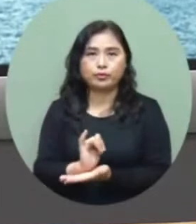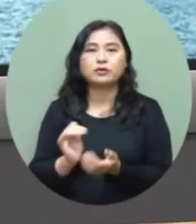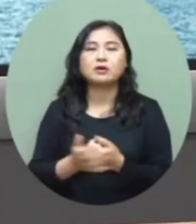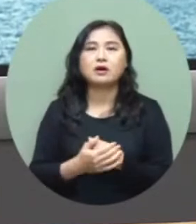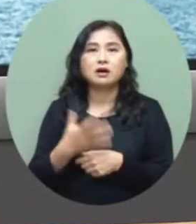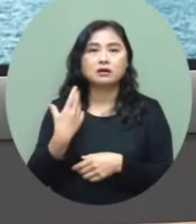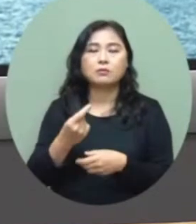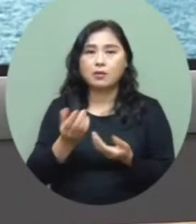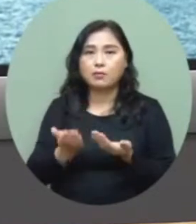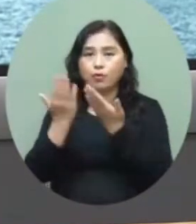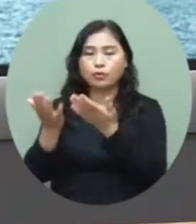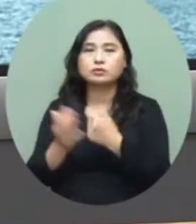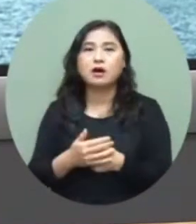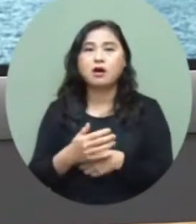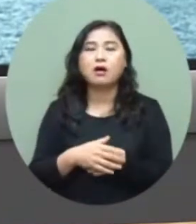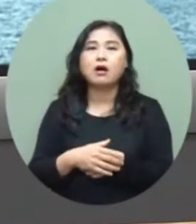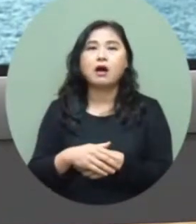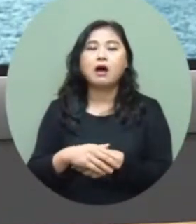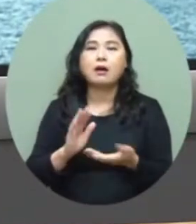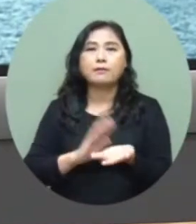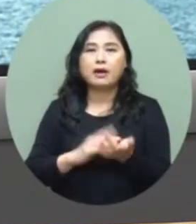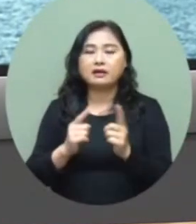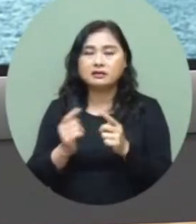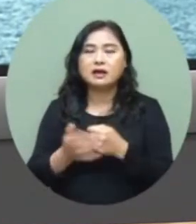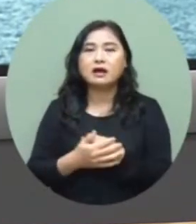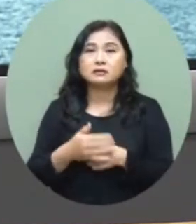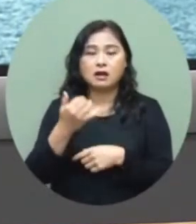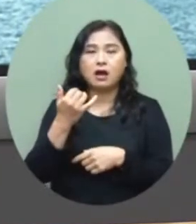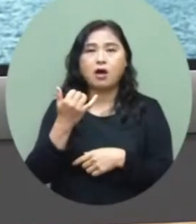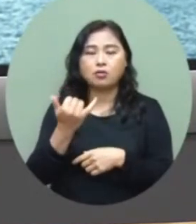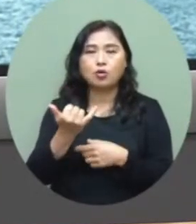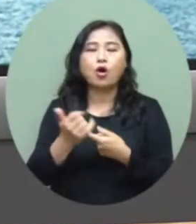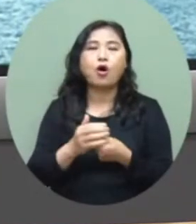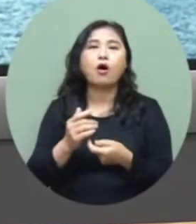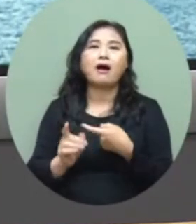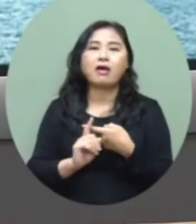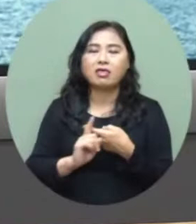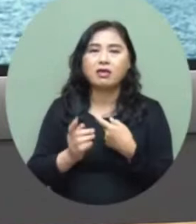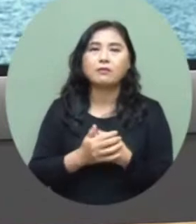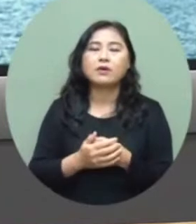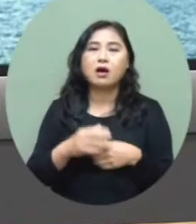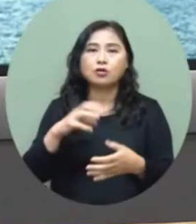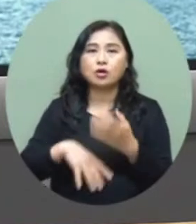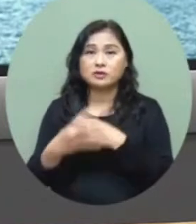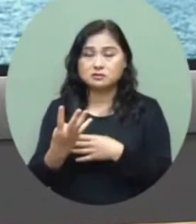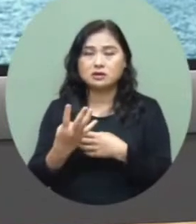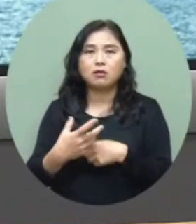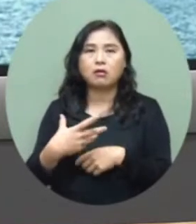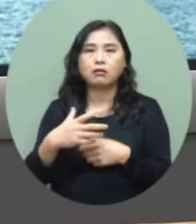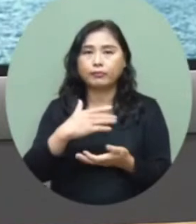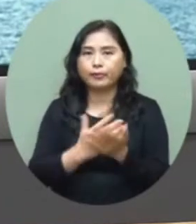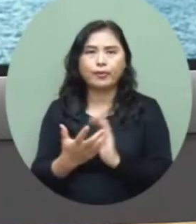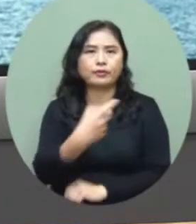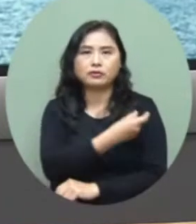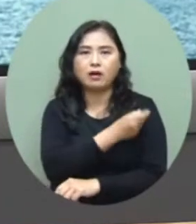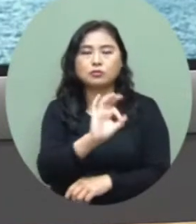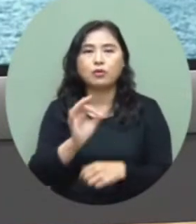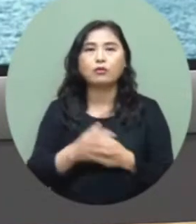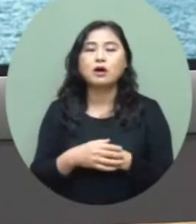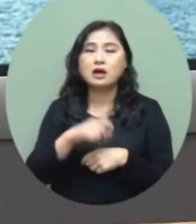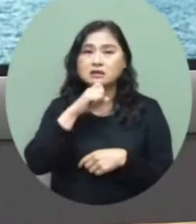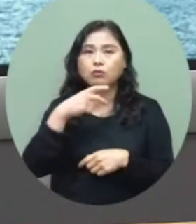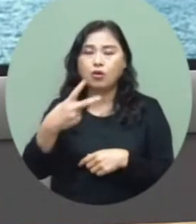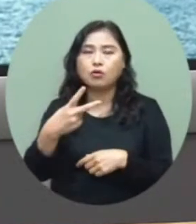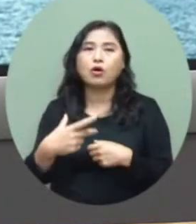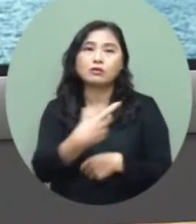the other treatment facilities. Last night, there were 6 critical cases, and out of those,